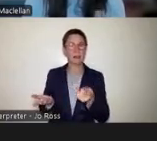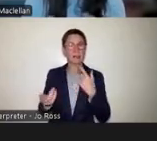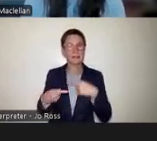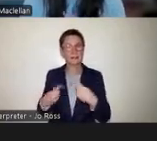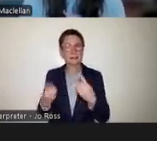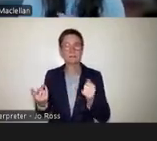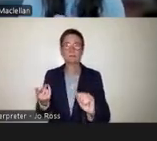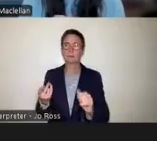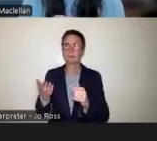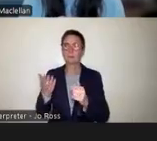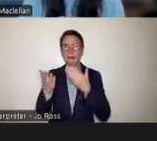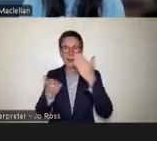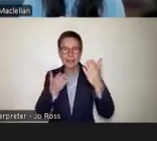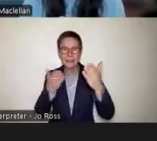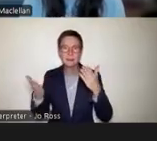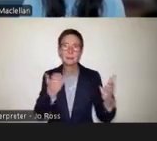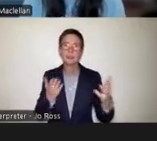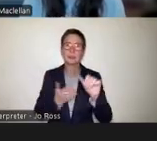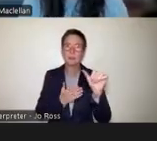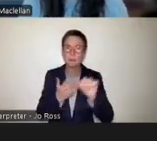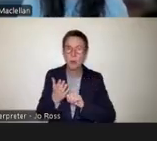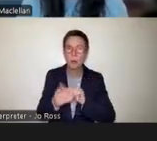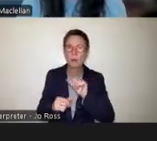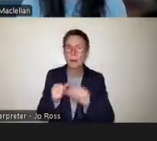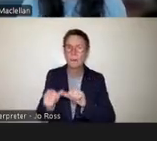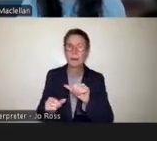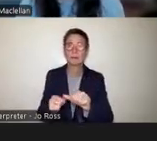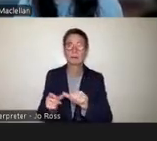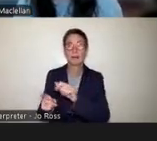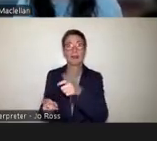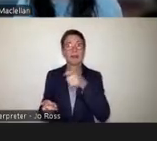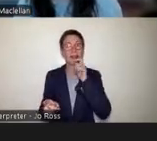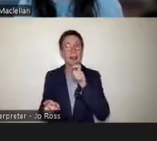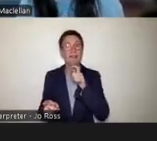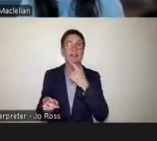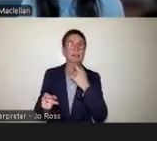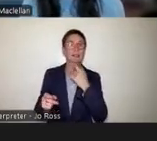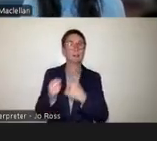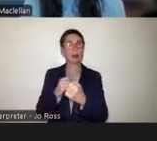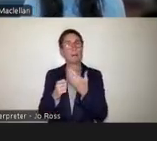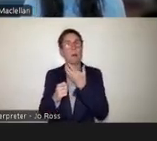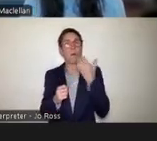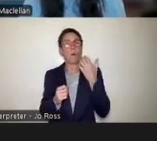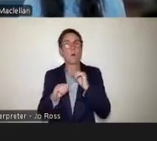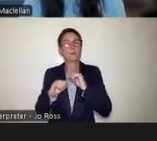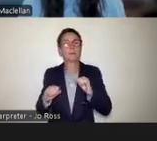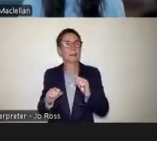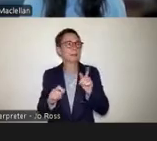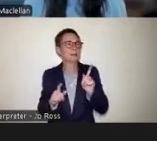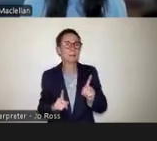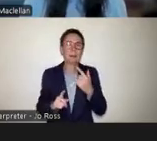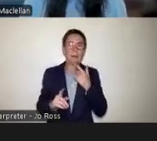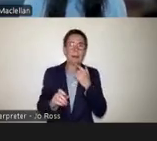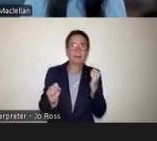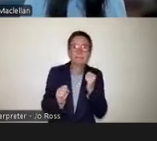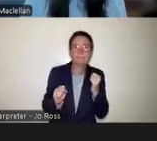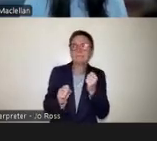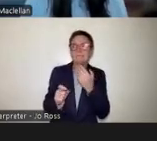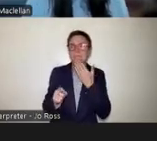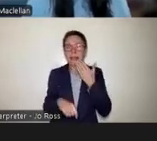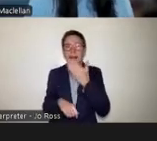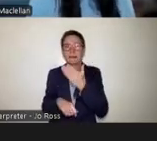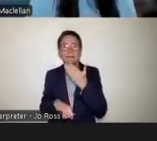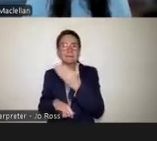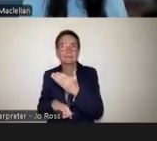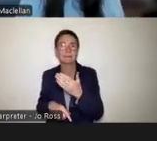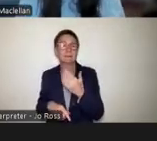and the programming. Their cafe has now become a warm space in the front, and out of chance, some of us have been